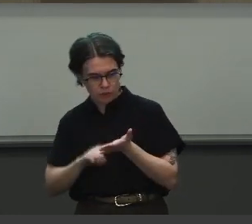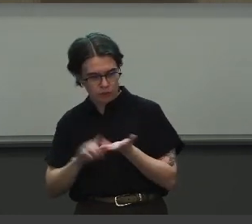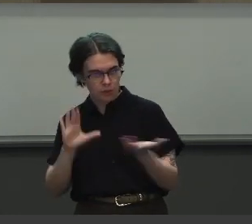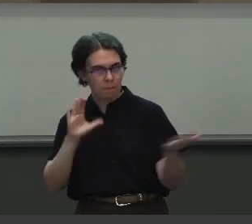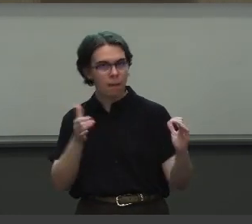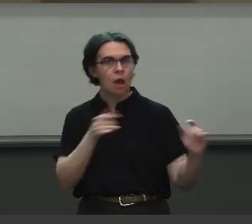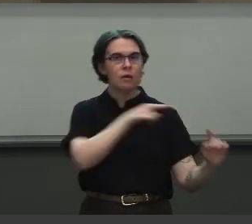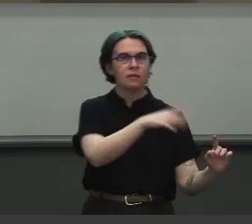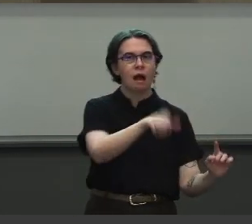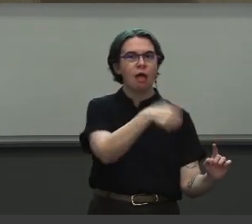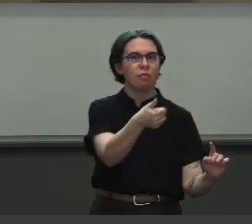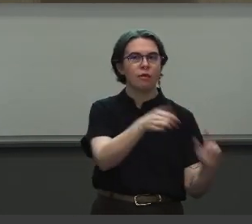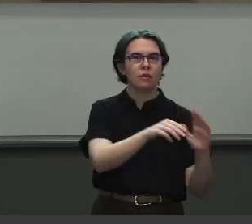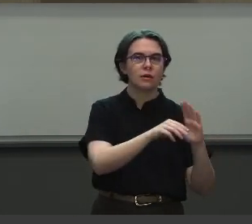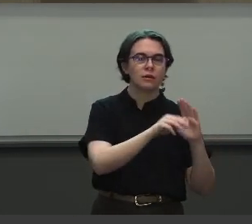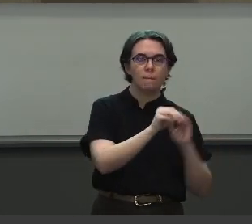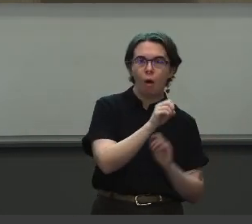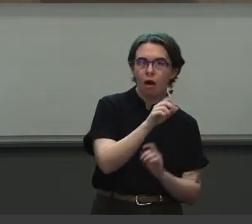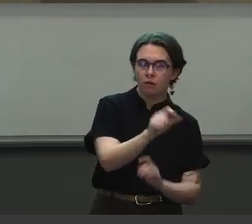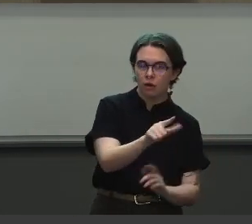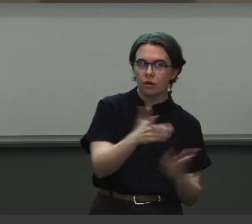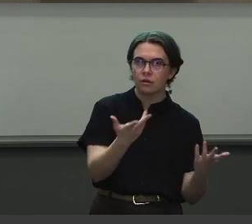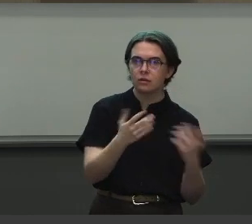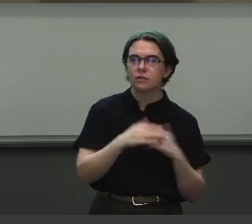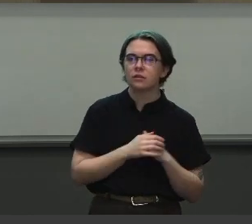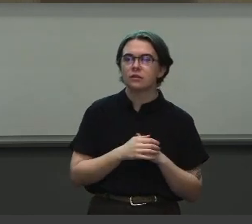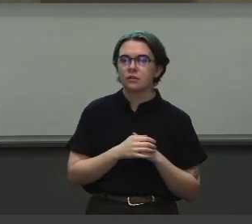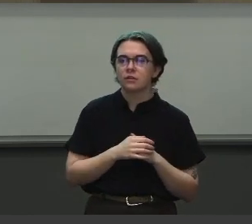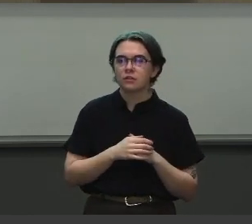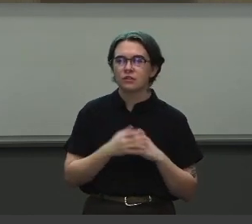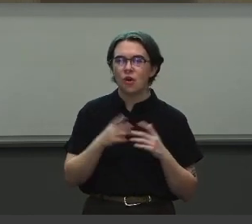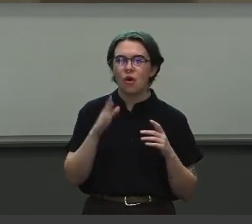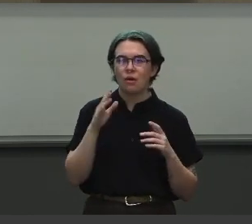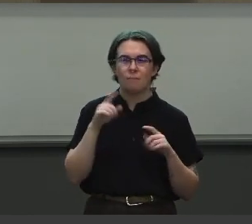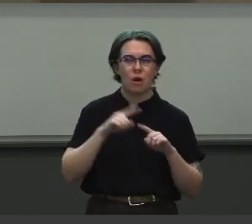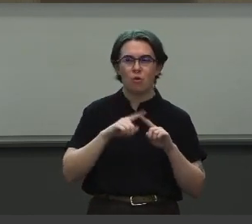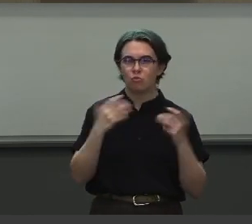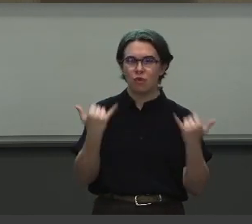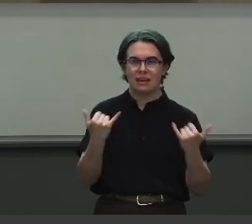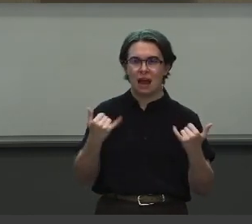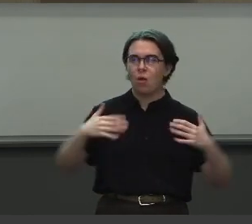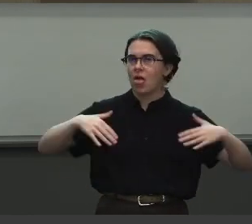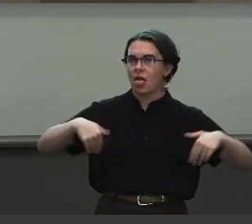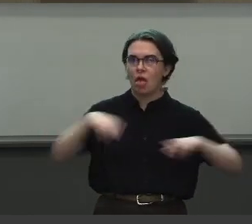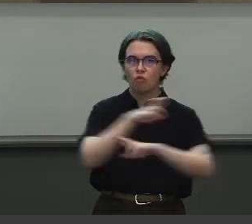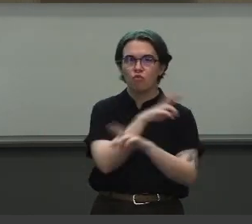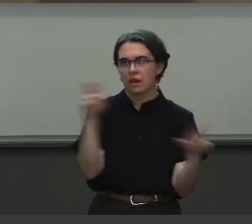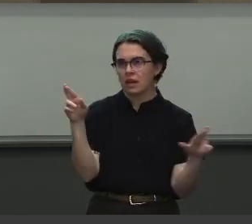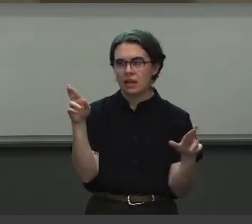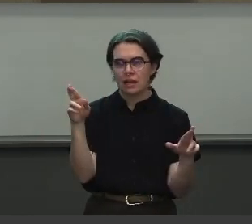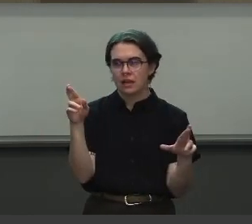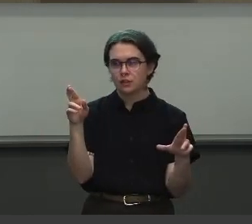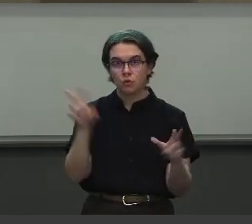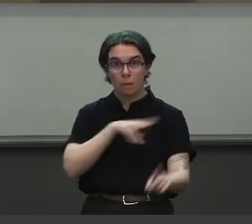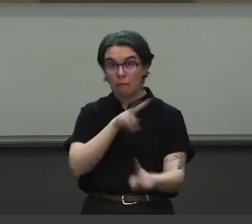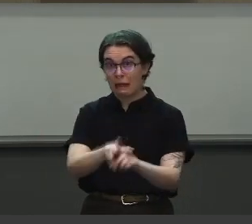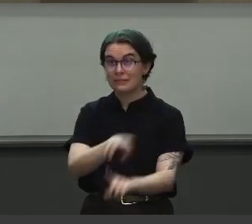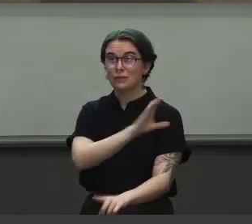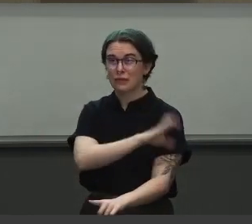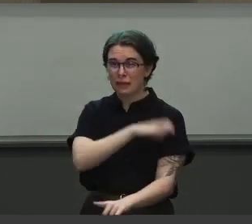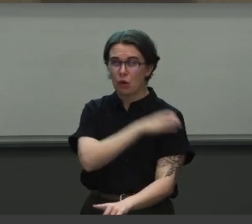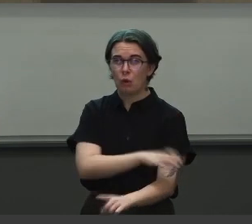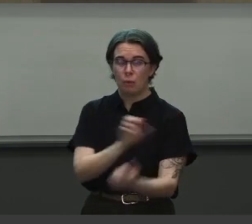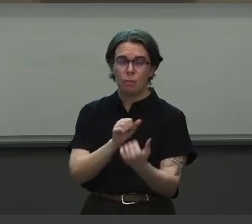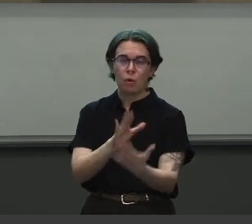they don't. And that's why I said I don't think this is quite ready to go to a clinical level yet, because we still have to